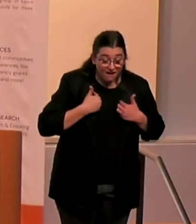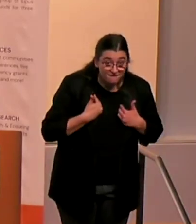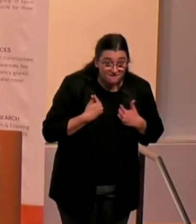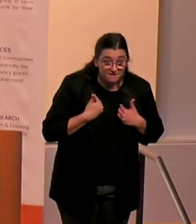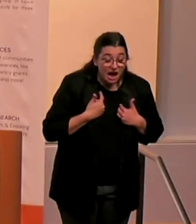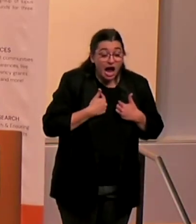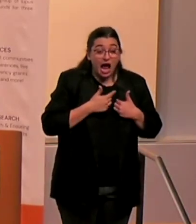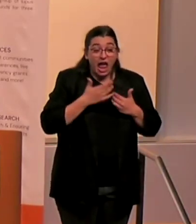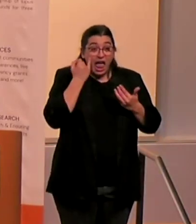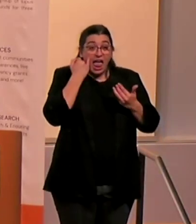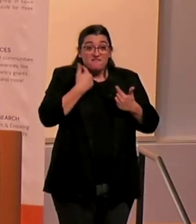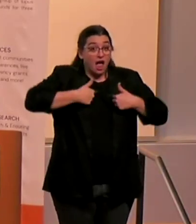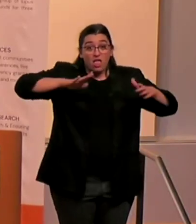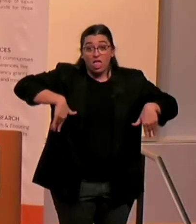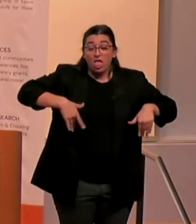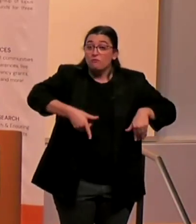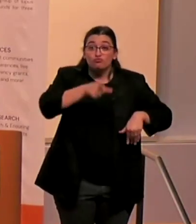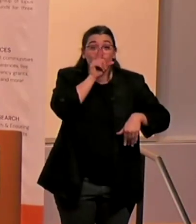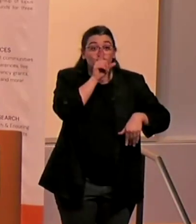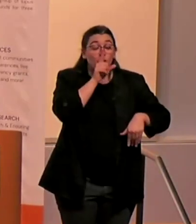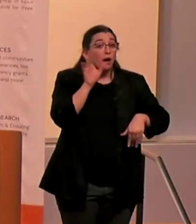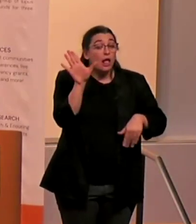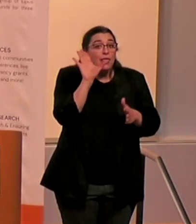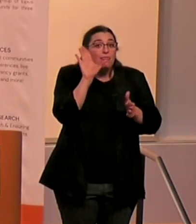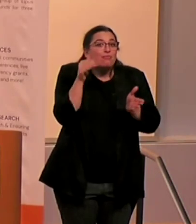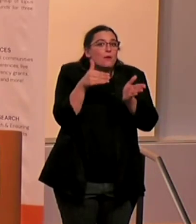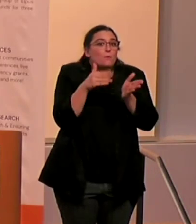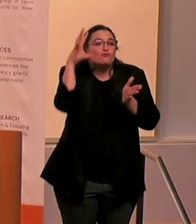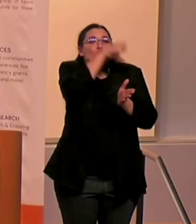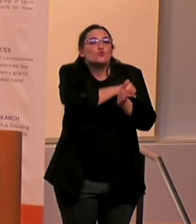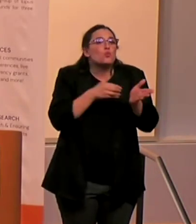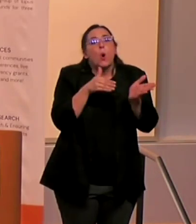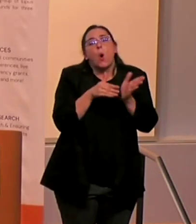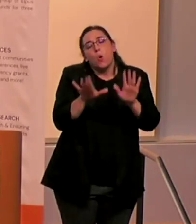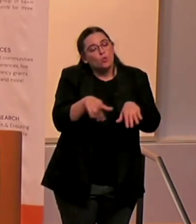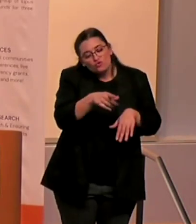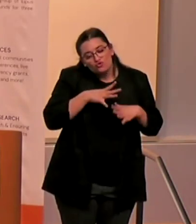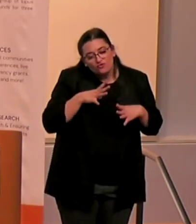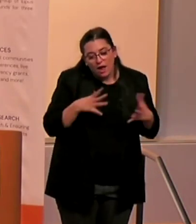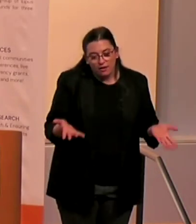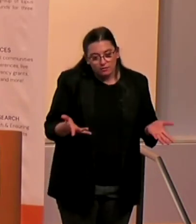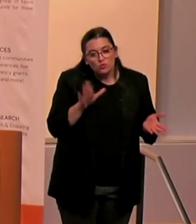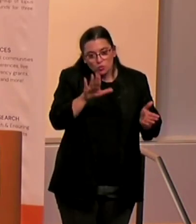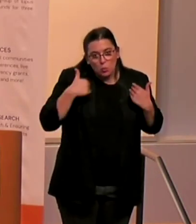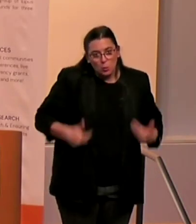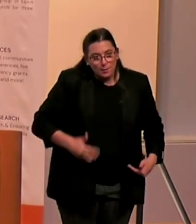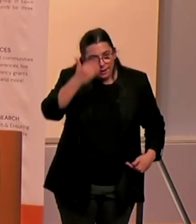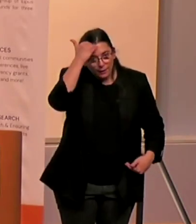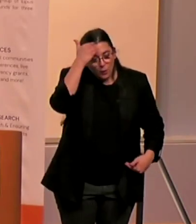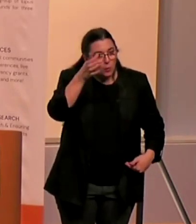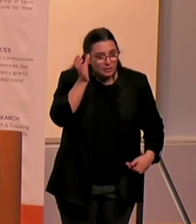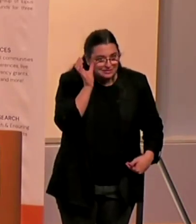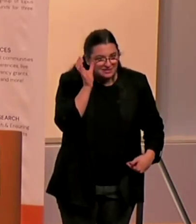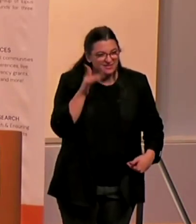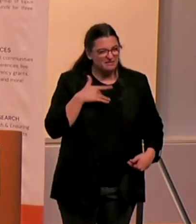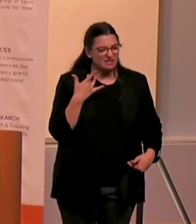pain because technically I'm fine. So nobody knows your body better than you. Listen to it. If you feel